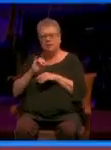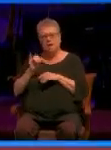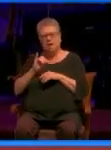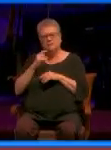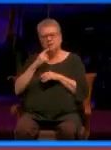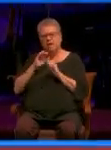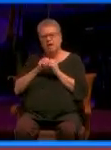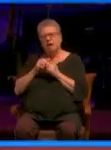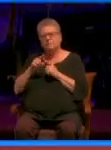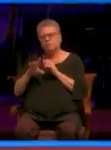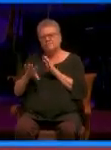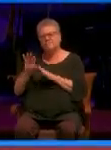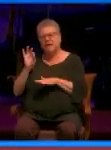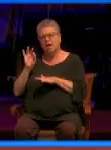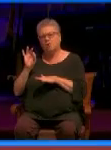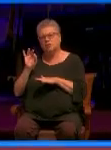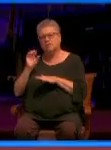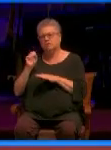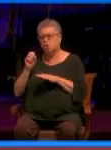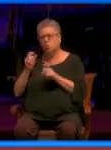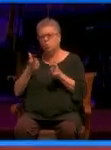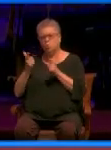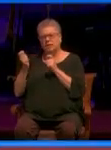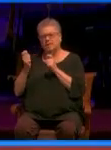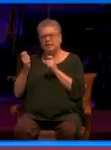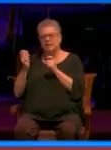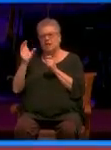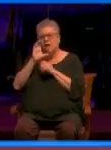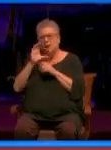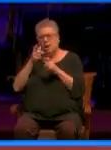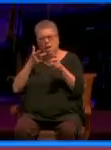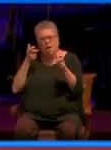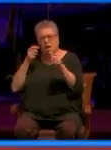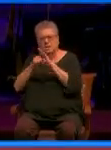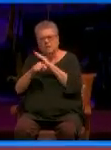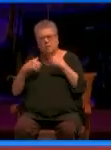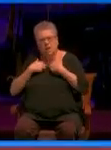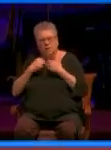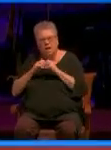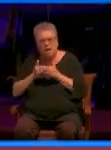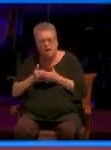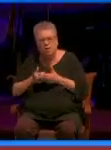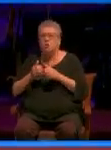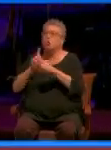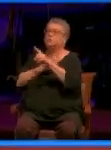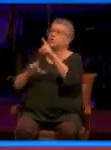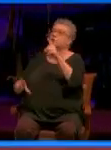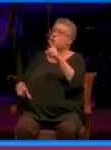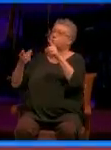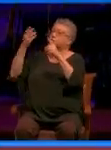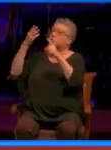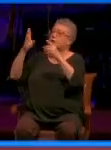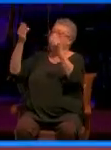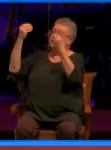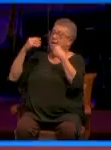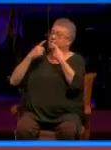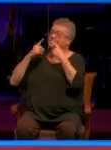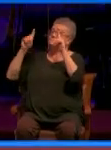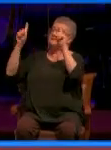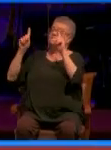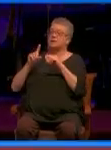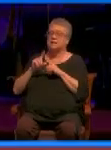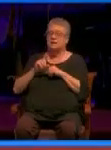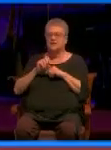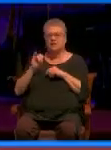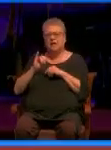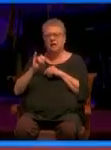is it that you have found it so quickly, my son? He answered, because the Lord your God granted me success. Then Isaac said to